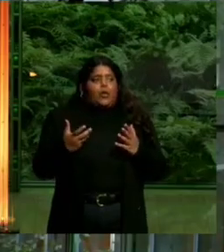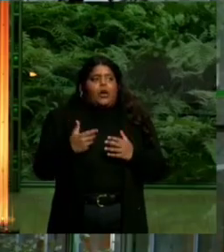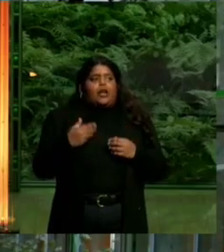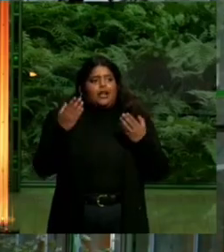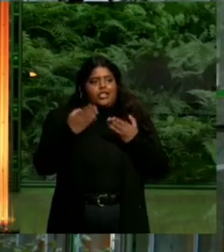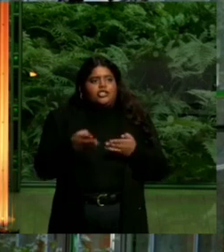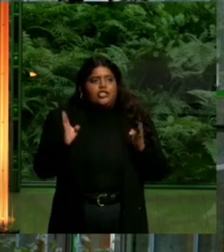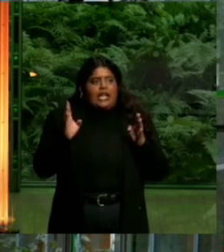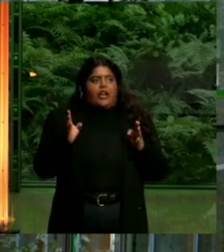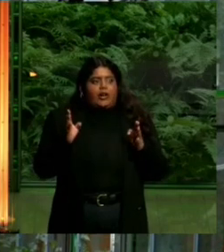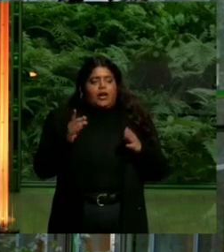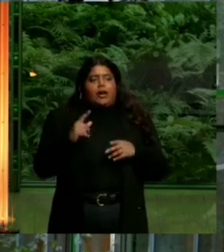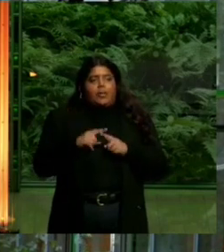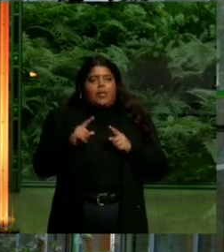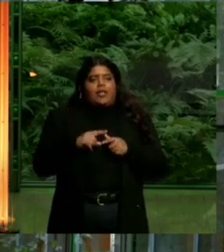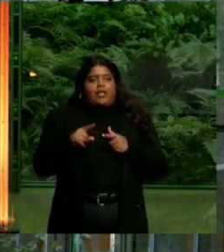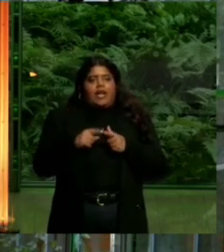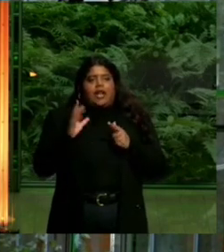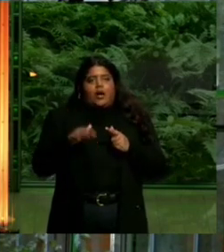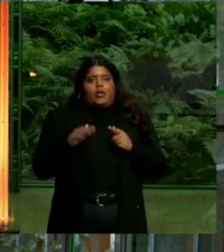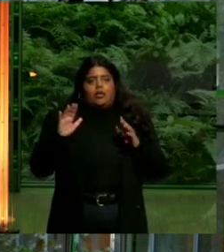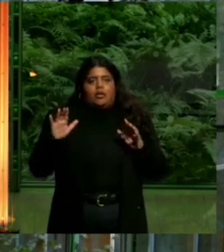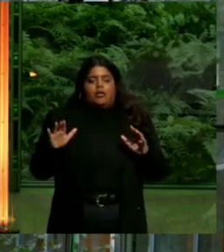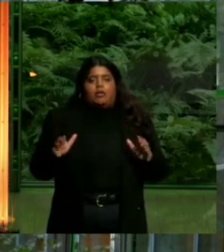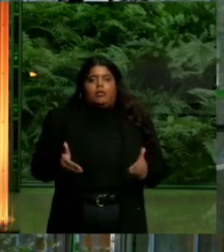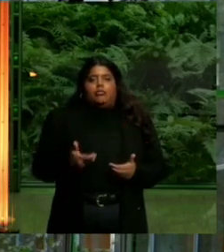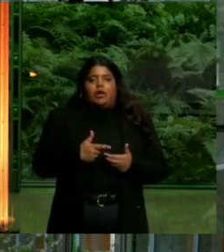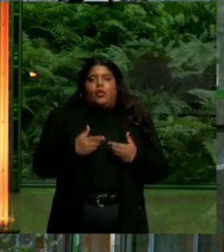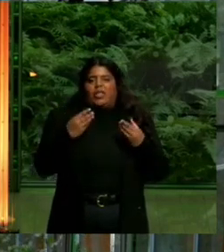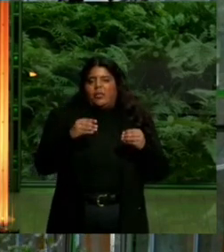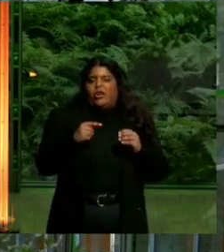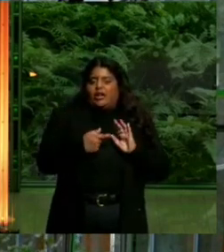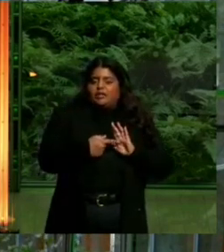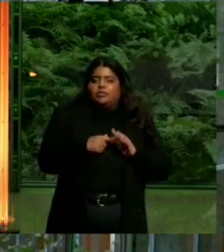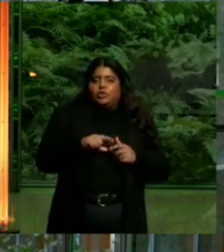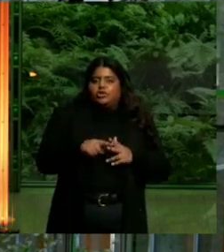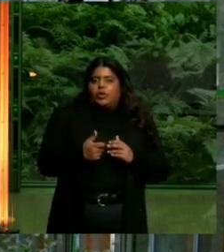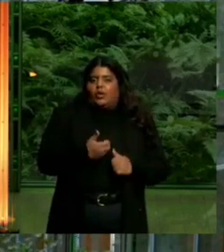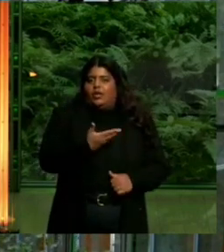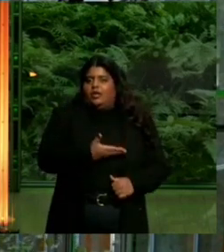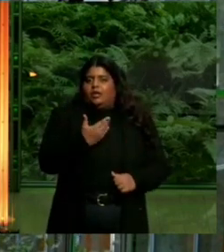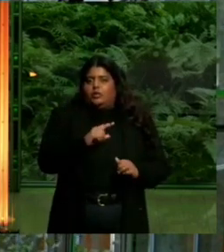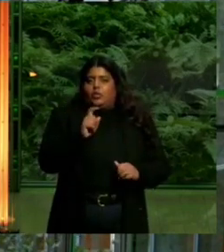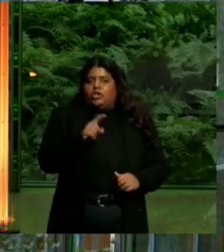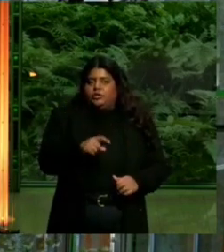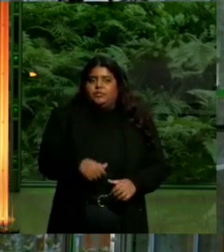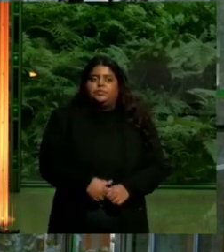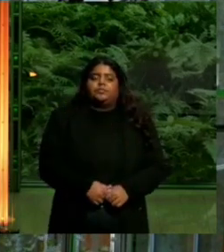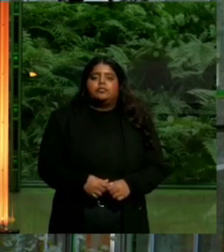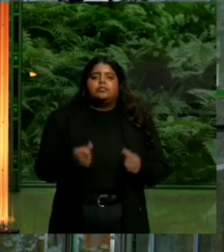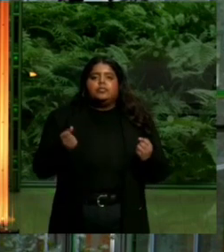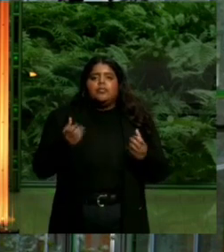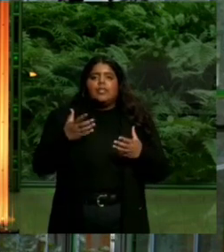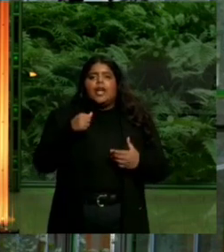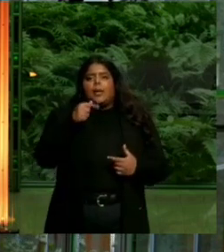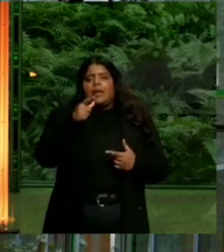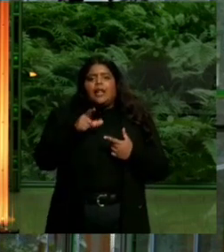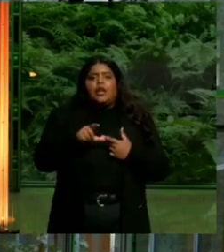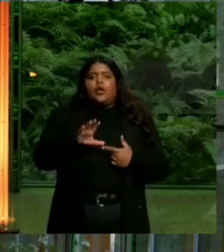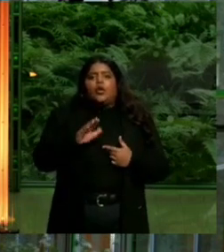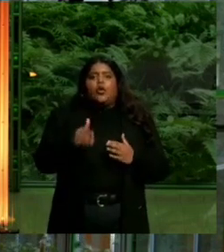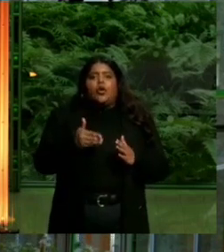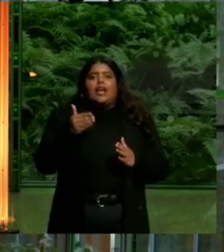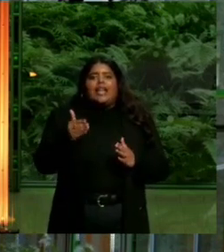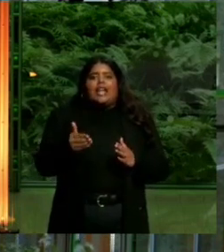generic one, and then I want to bring it to a marketing example. So let's start with this question. How many letters are in your